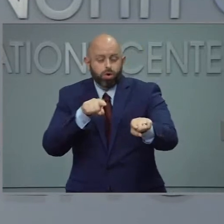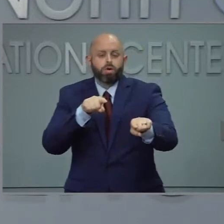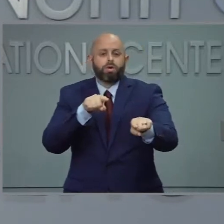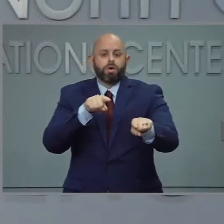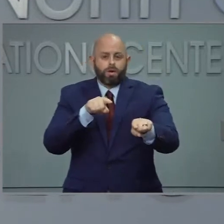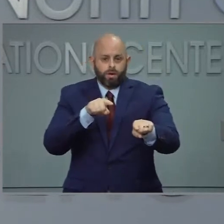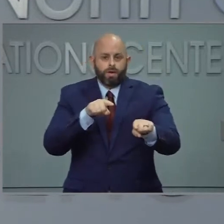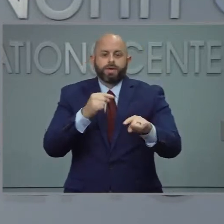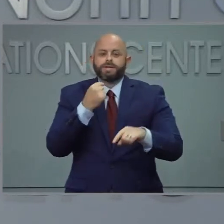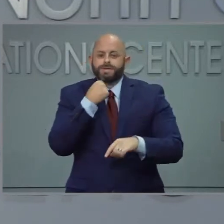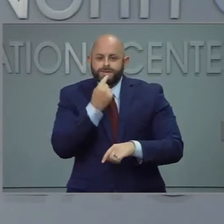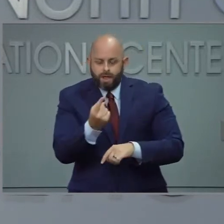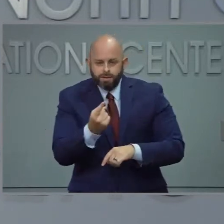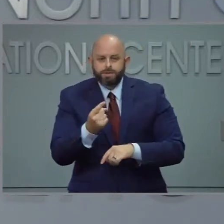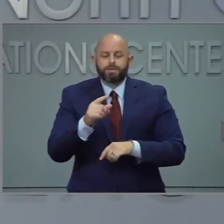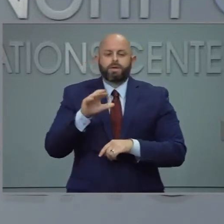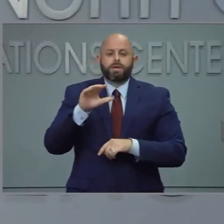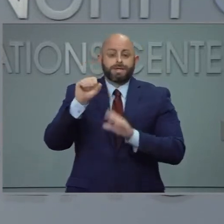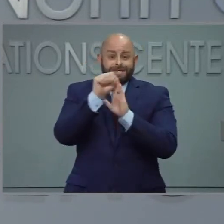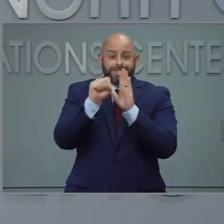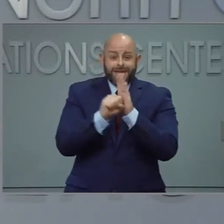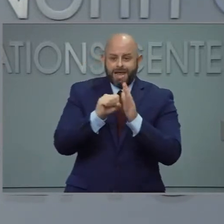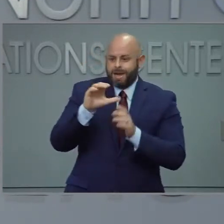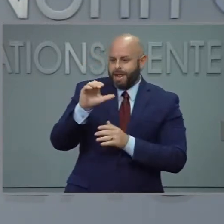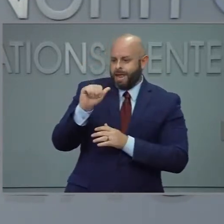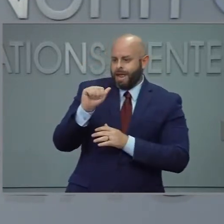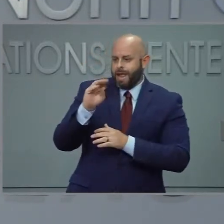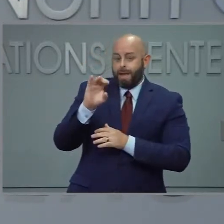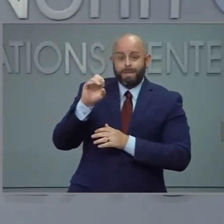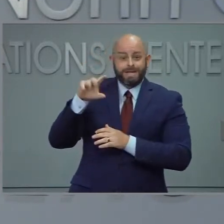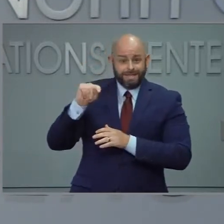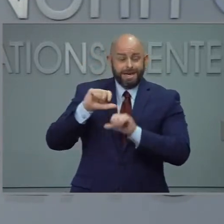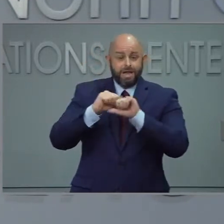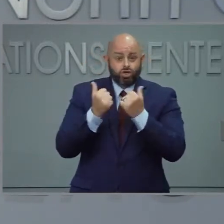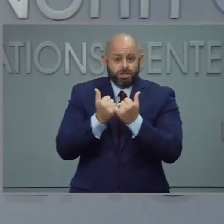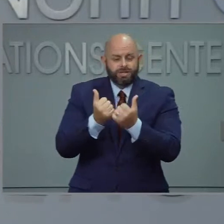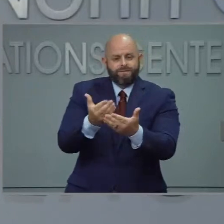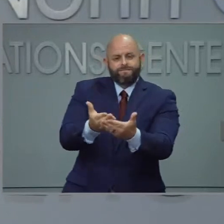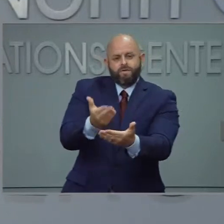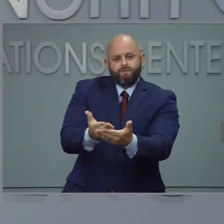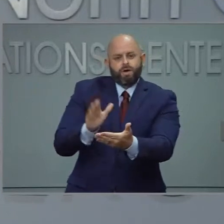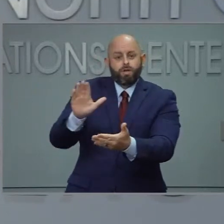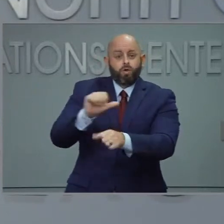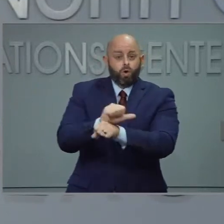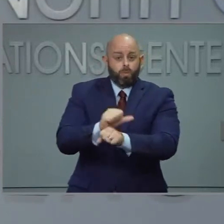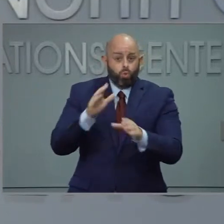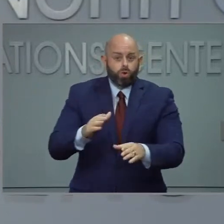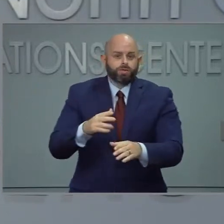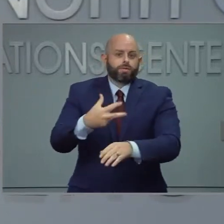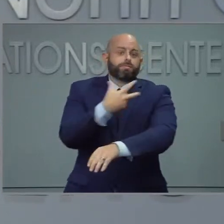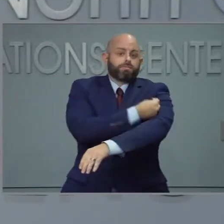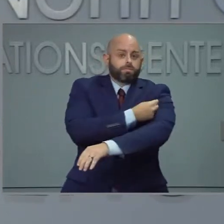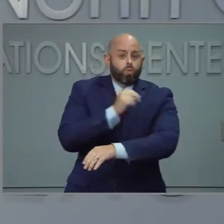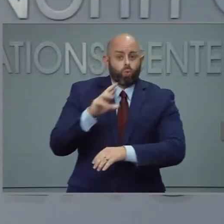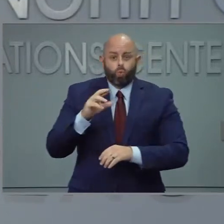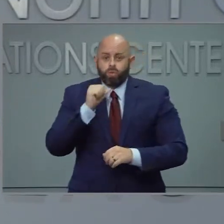government cabinet agencies to verify whether their employees are vaccinated.